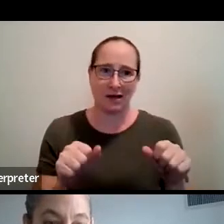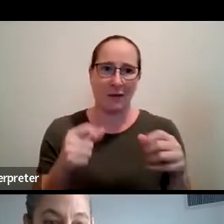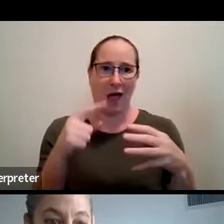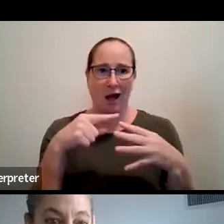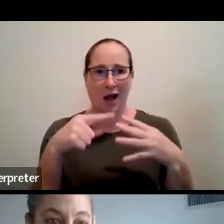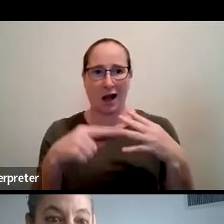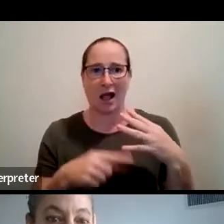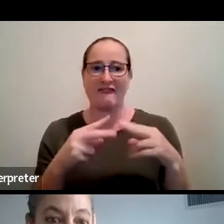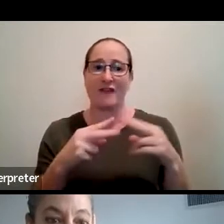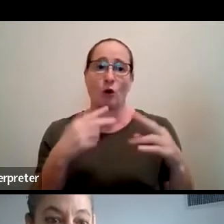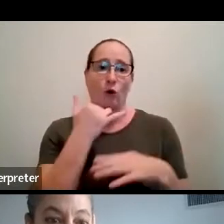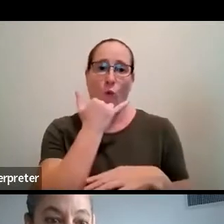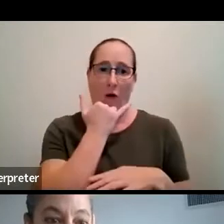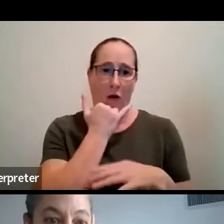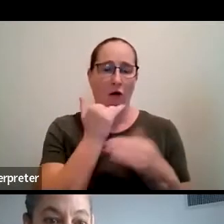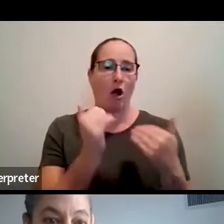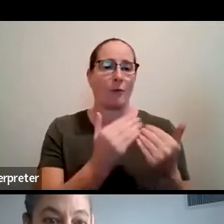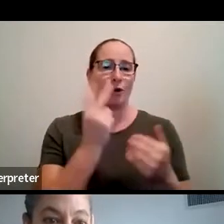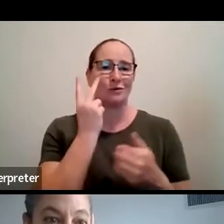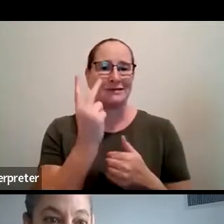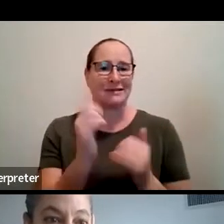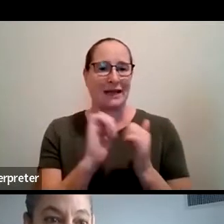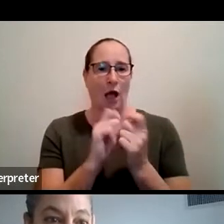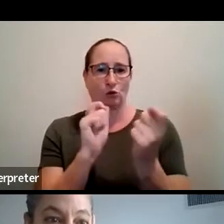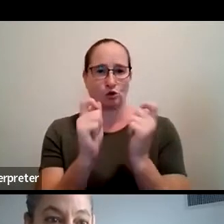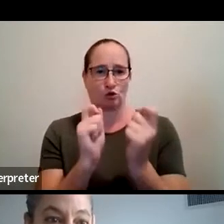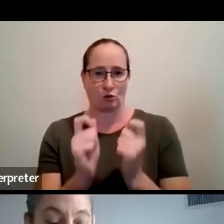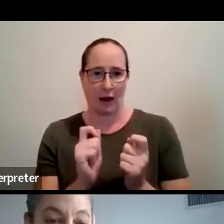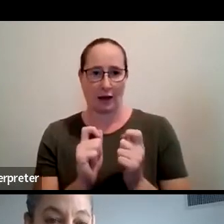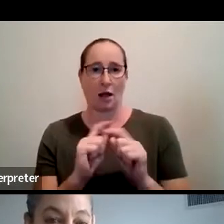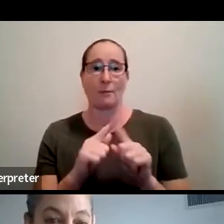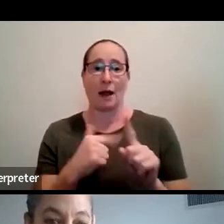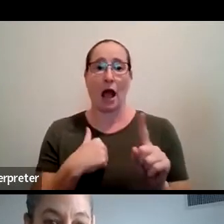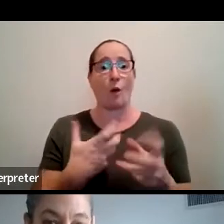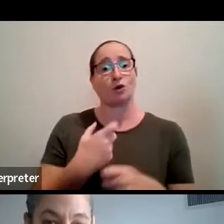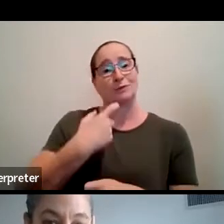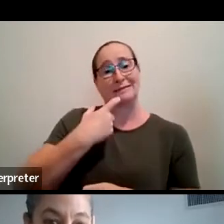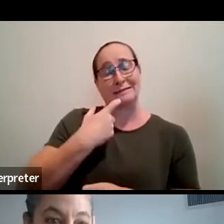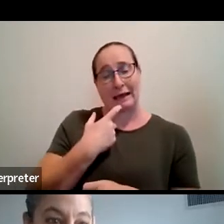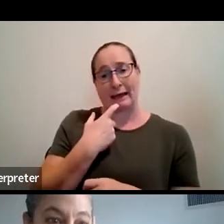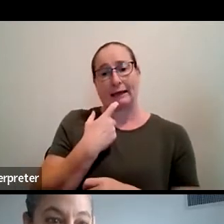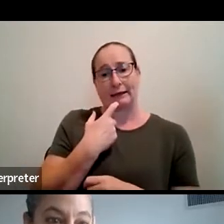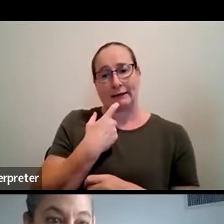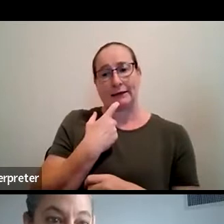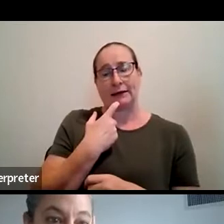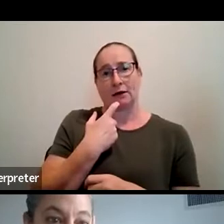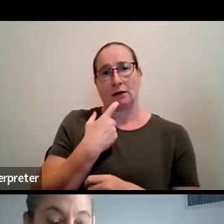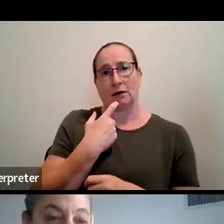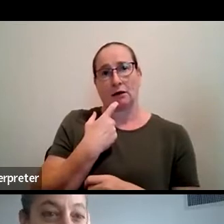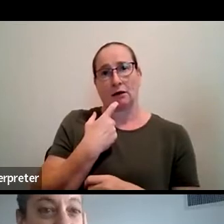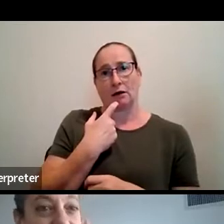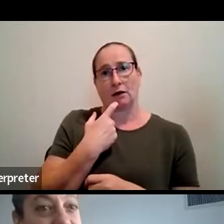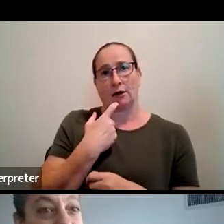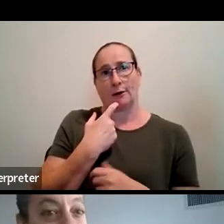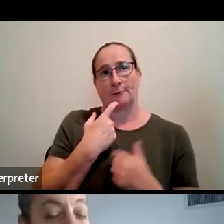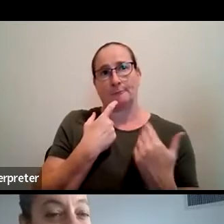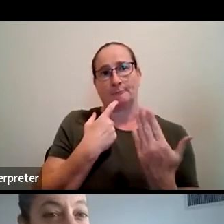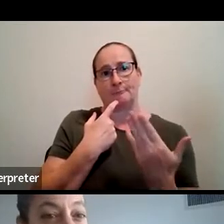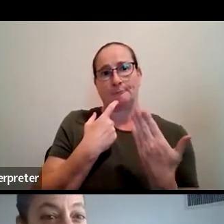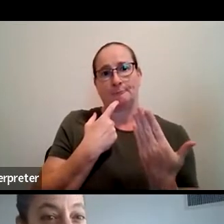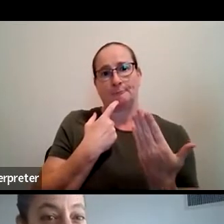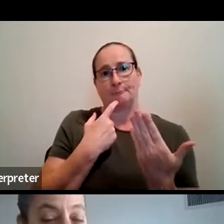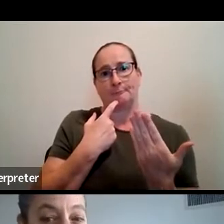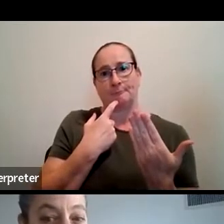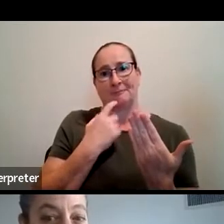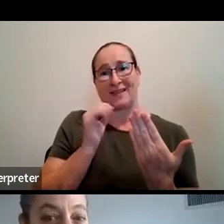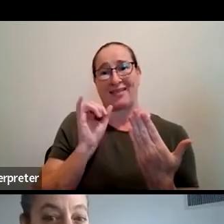very wrong, that's almost hard to see how to correct. I do want to say that there is the fact